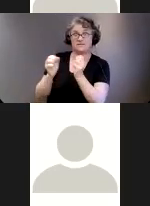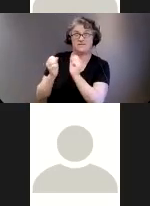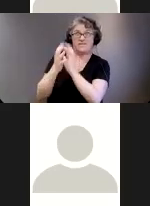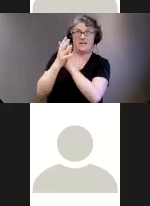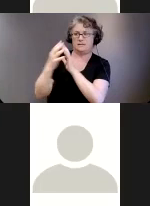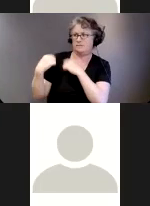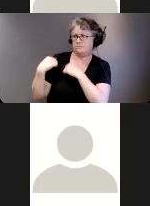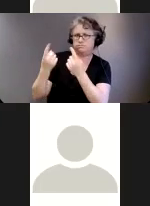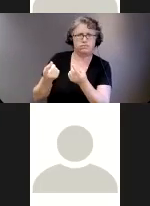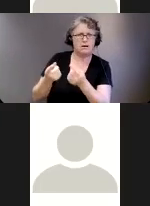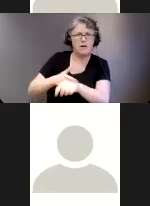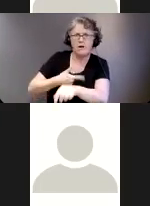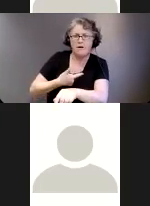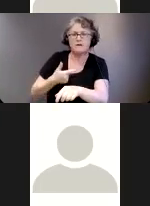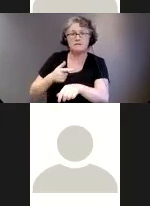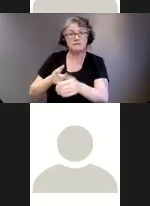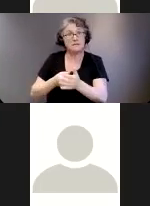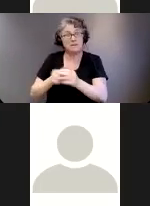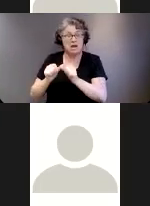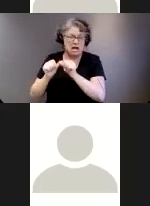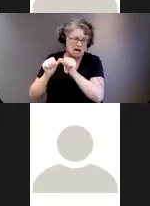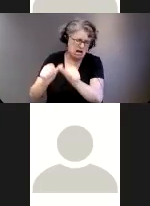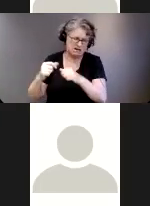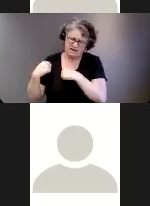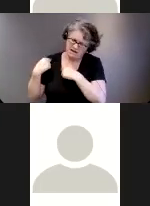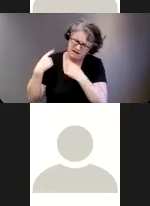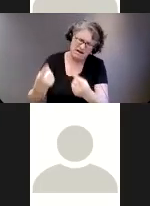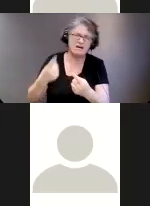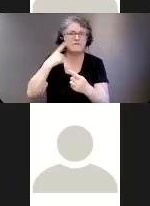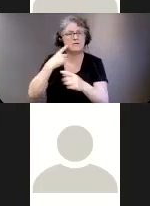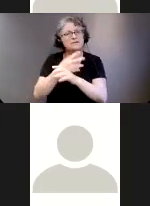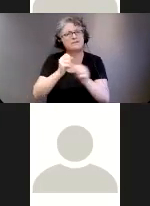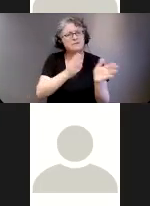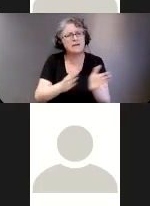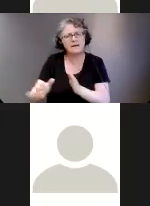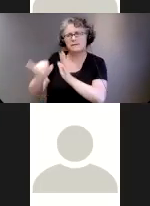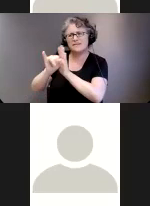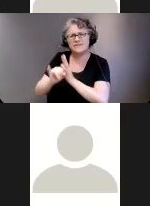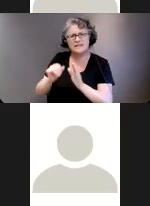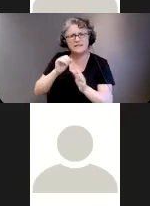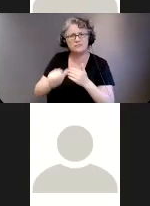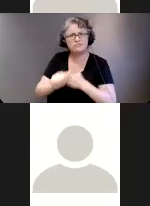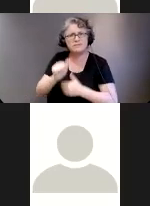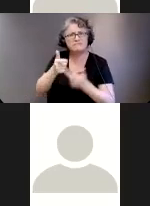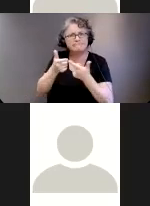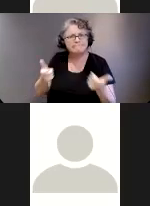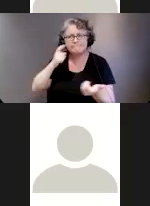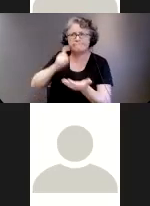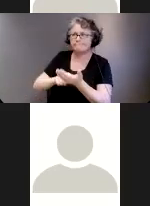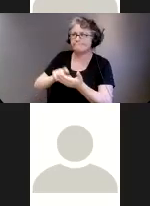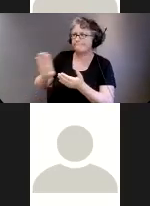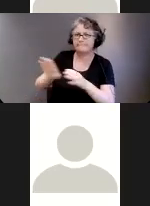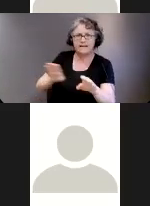different implication for safety planning, for identifying risk, for acknowledging that as abusive